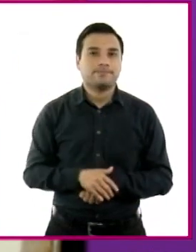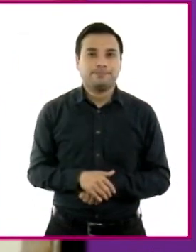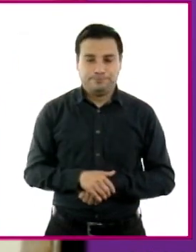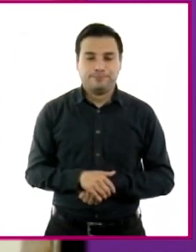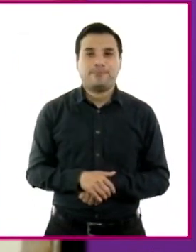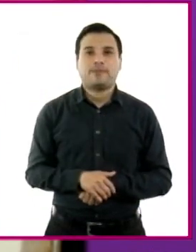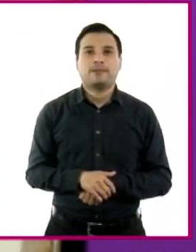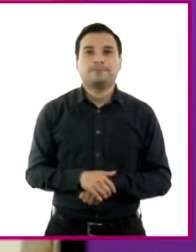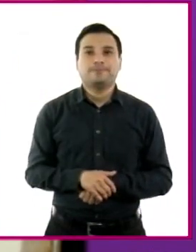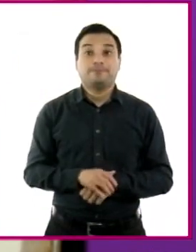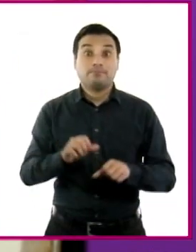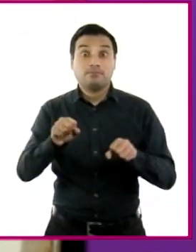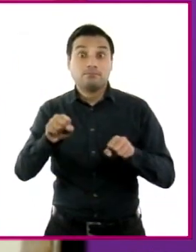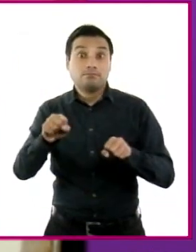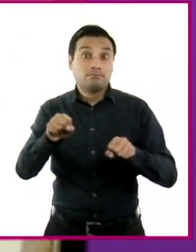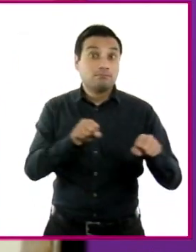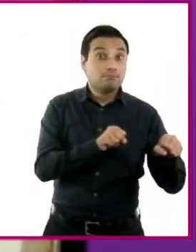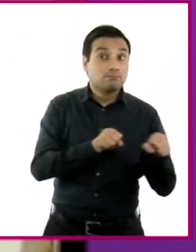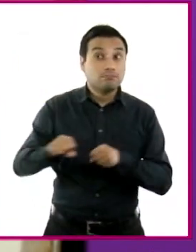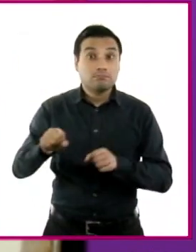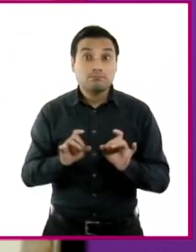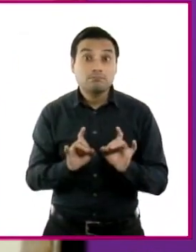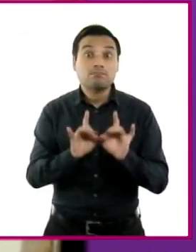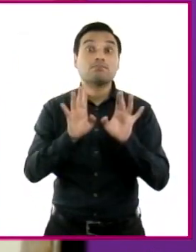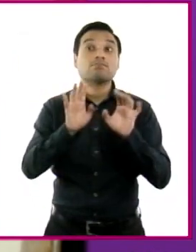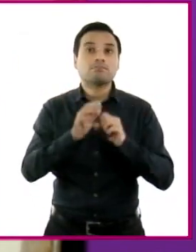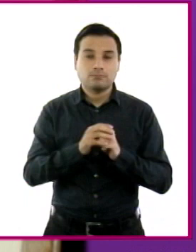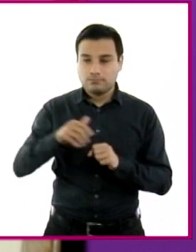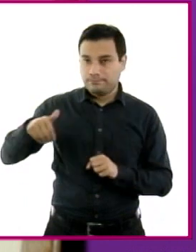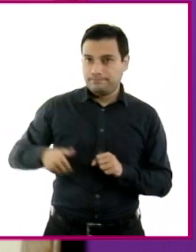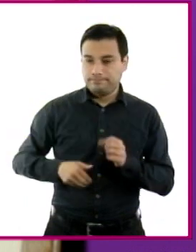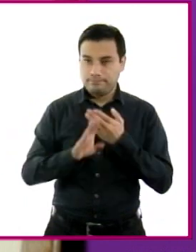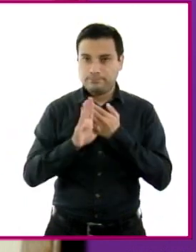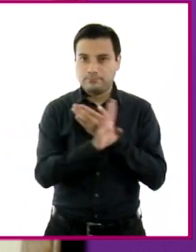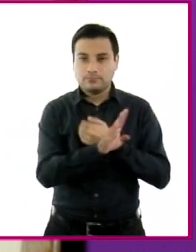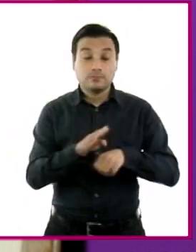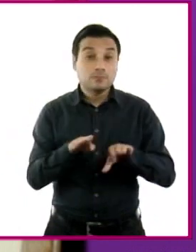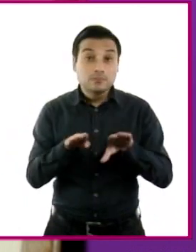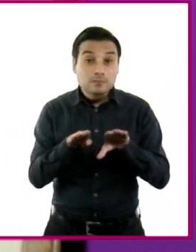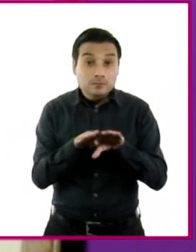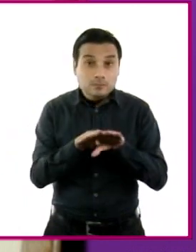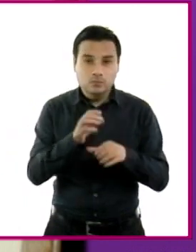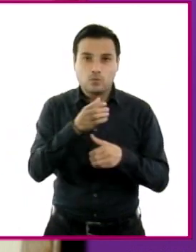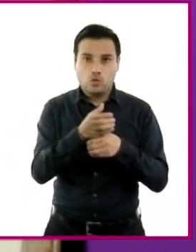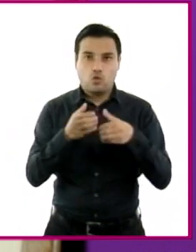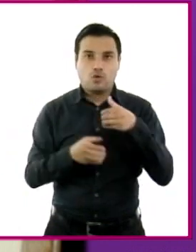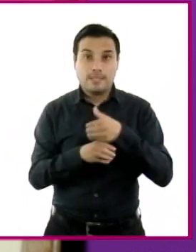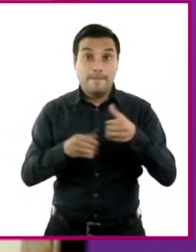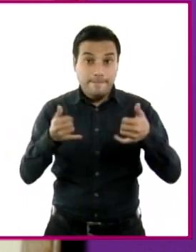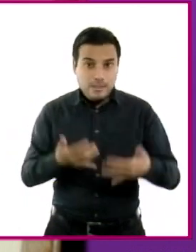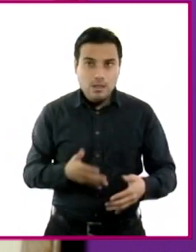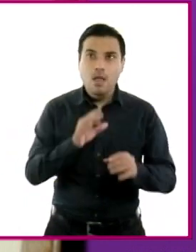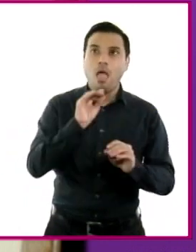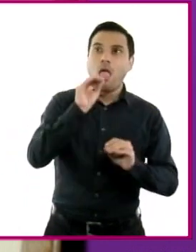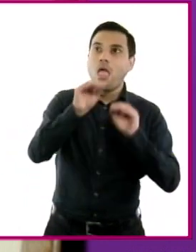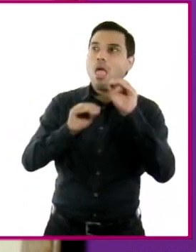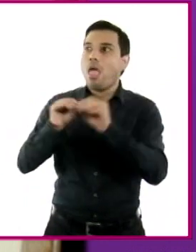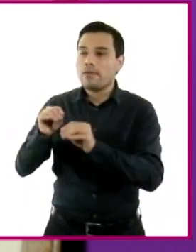prevent accidents in case of an earthquake, don't leave heavy objects in dangerous